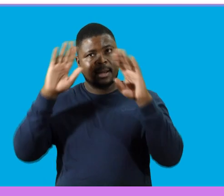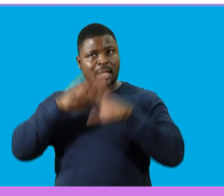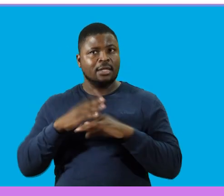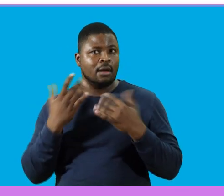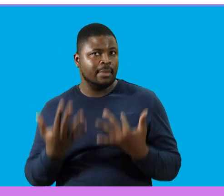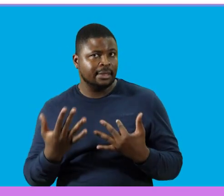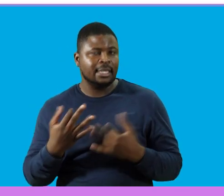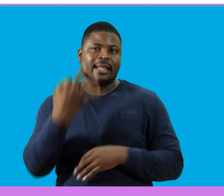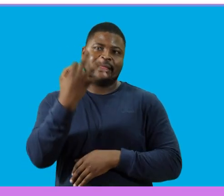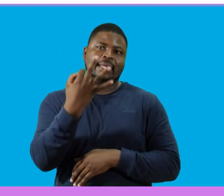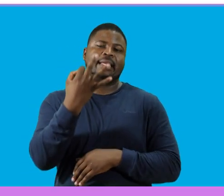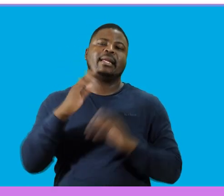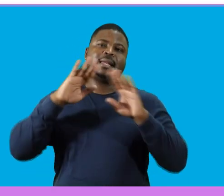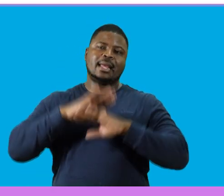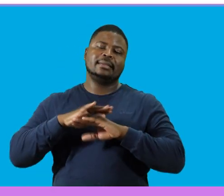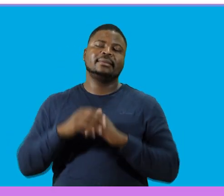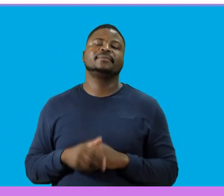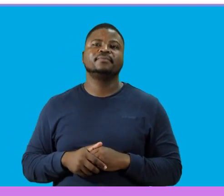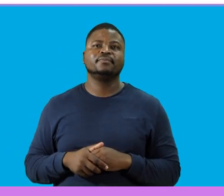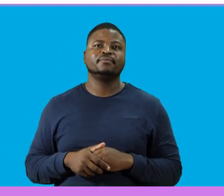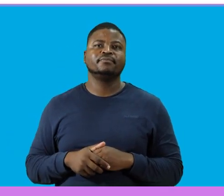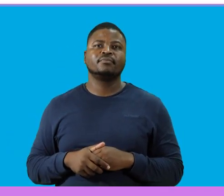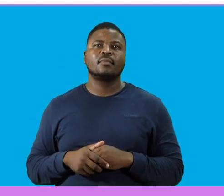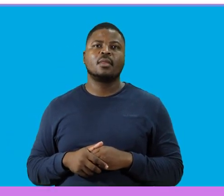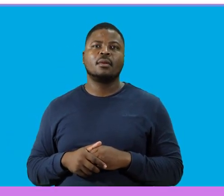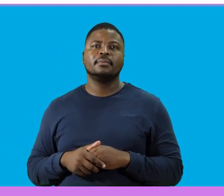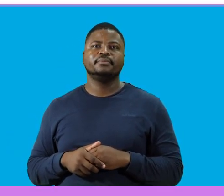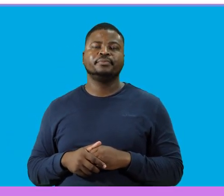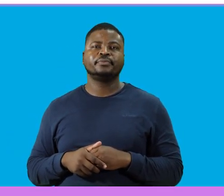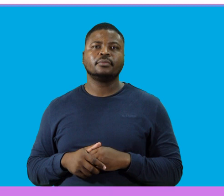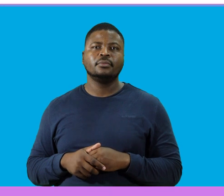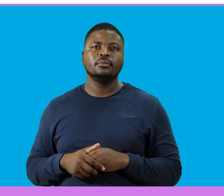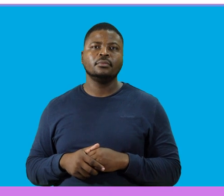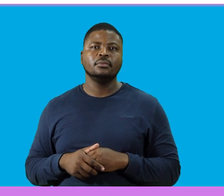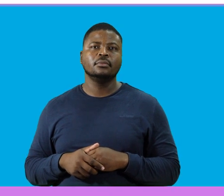3 nights. So his accommodation